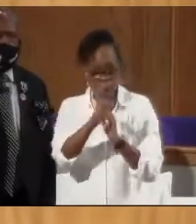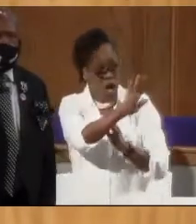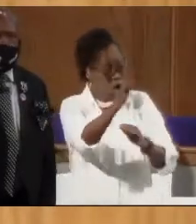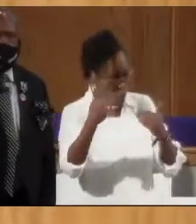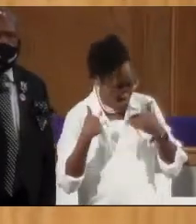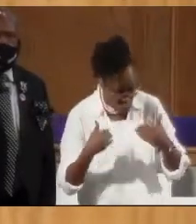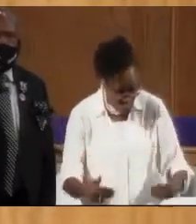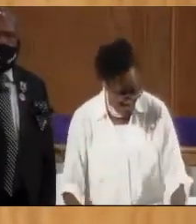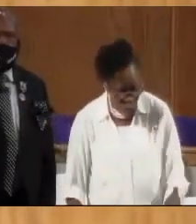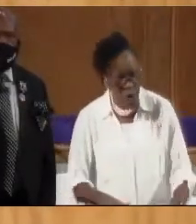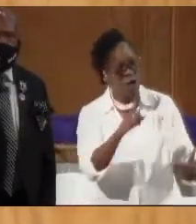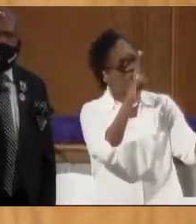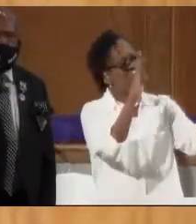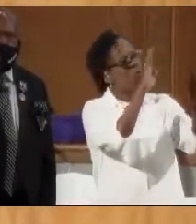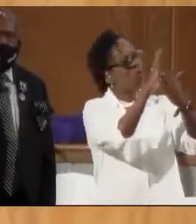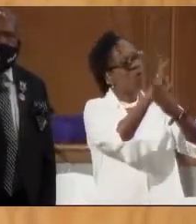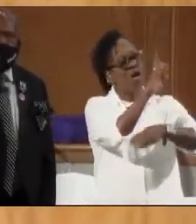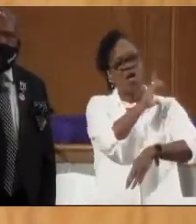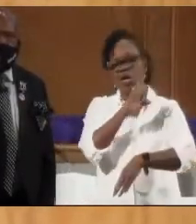Praise Him.